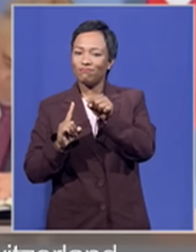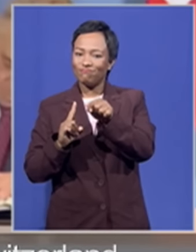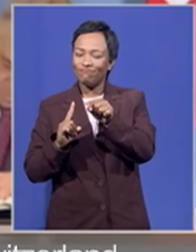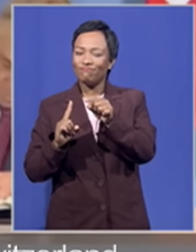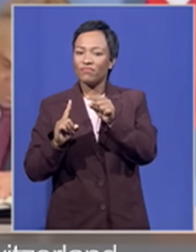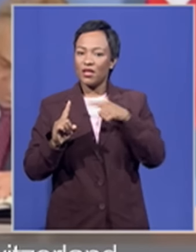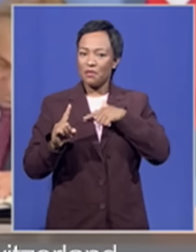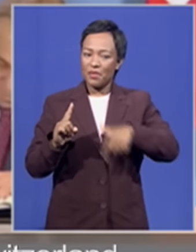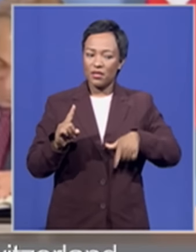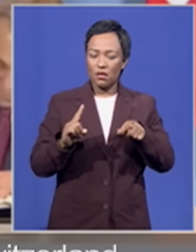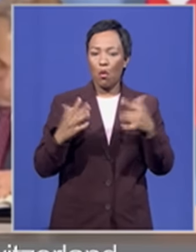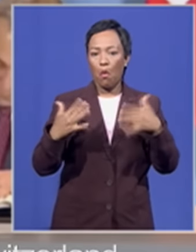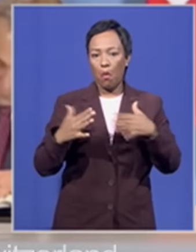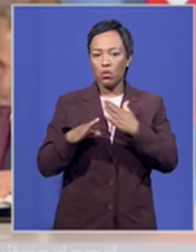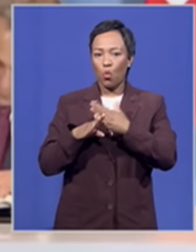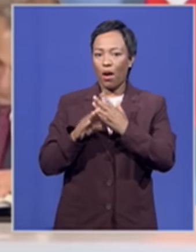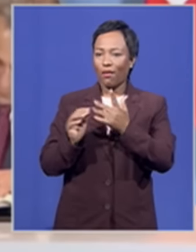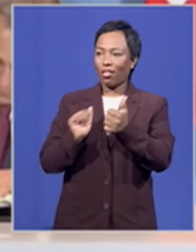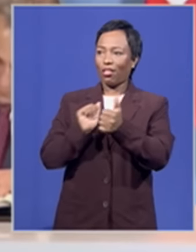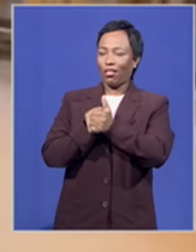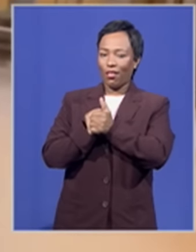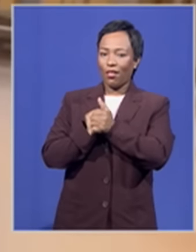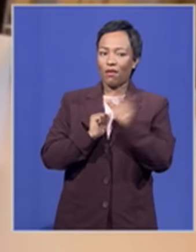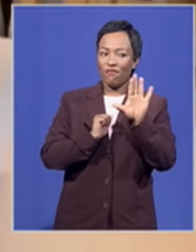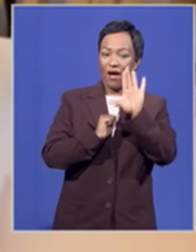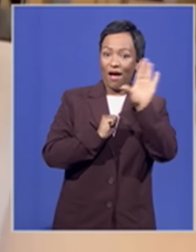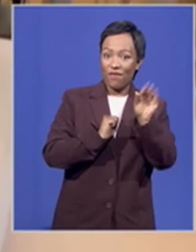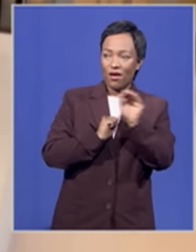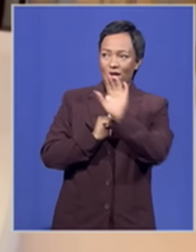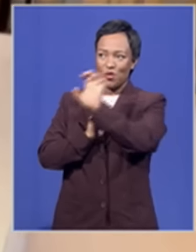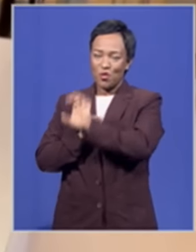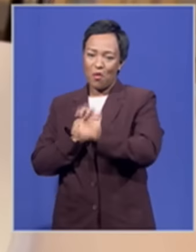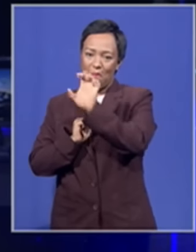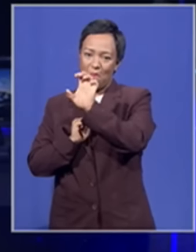le tsosoloso ya tshebedisano pakeng tsa Afrika le Europa.